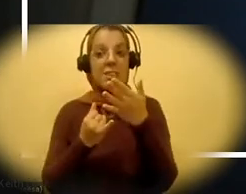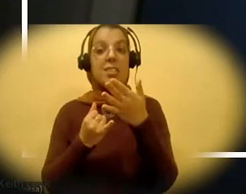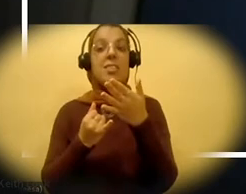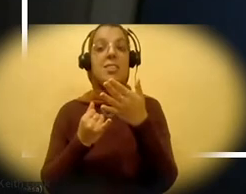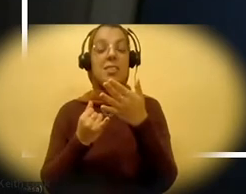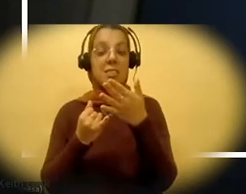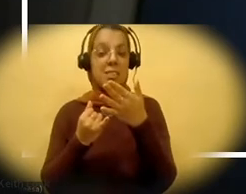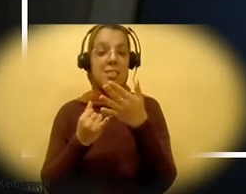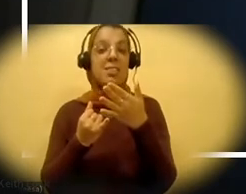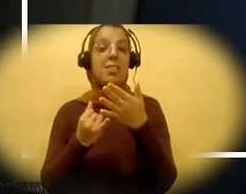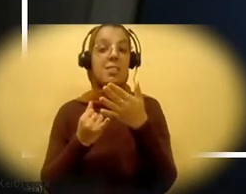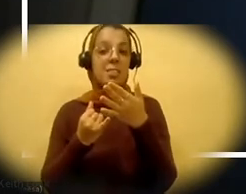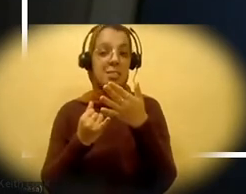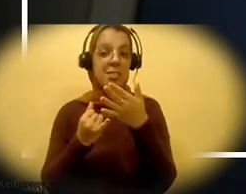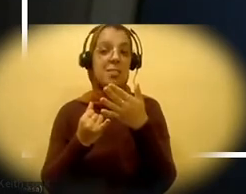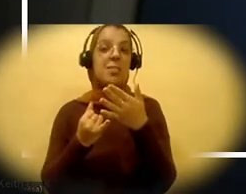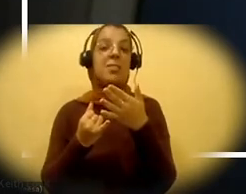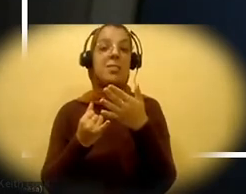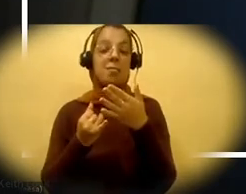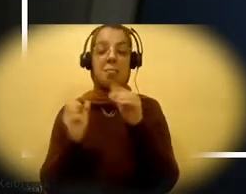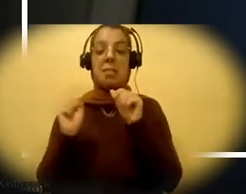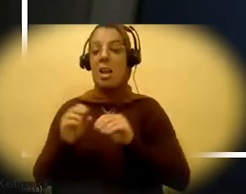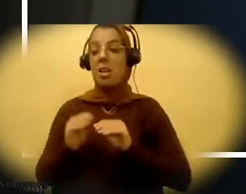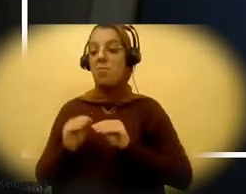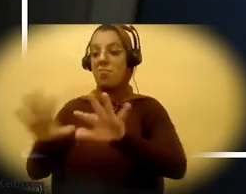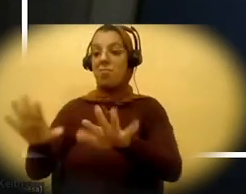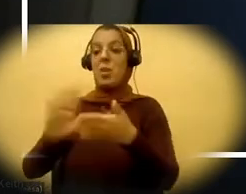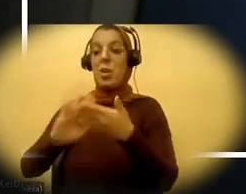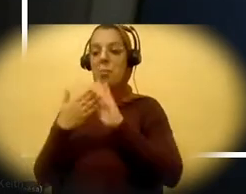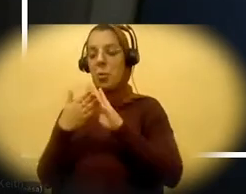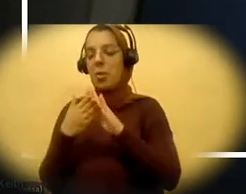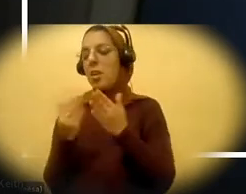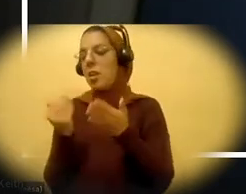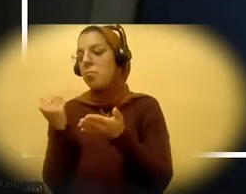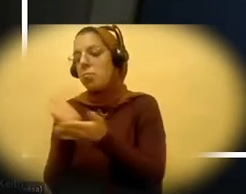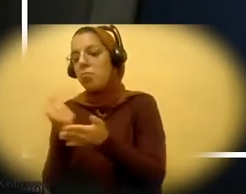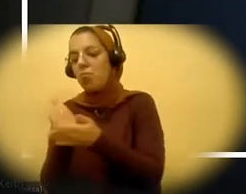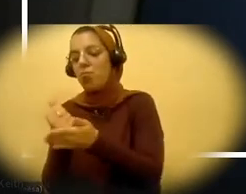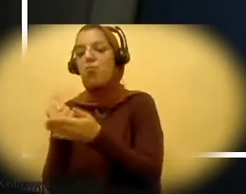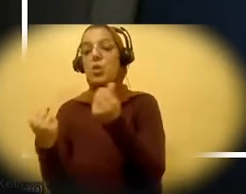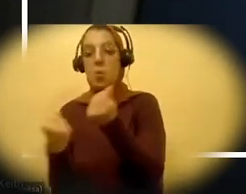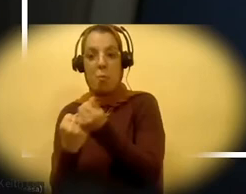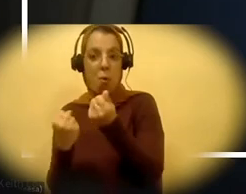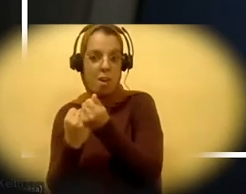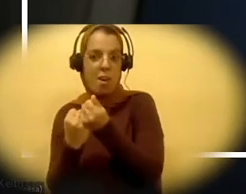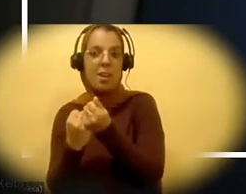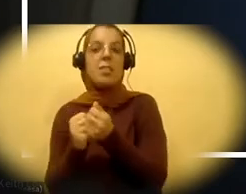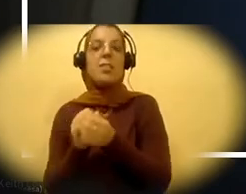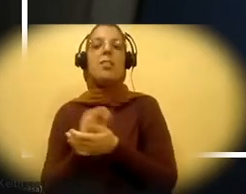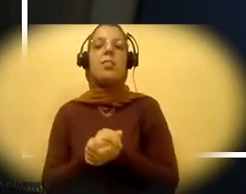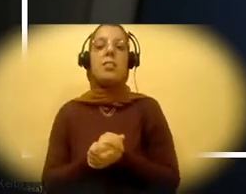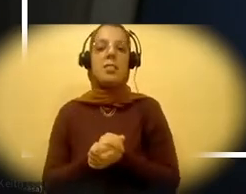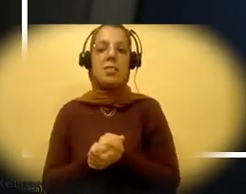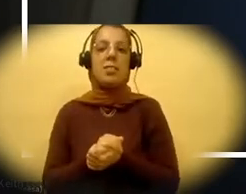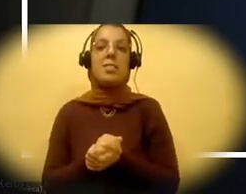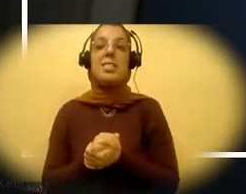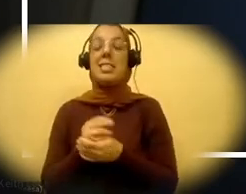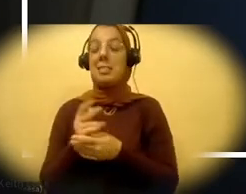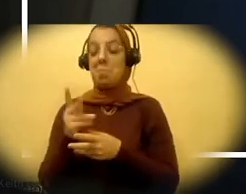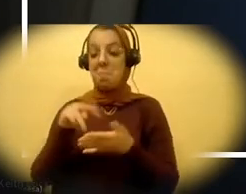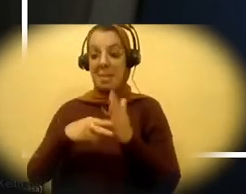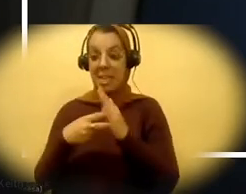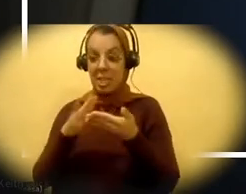these are some of the effects that happen. You know, it helps the community, people